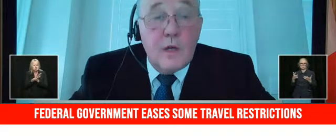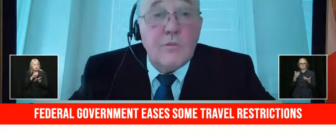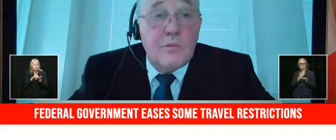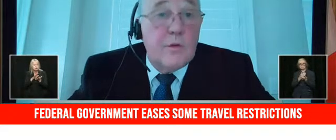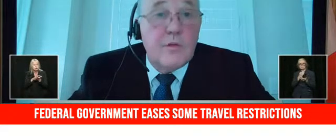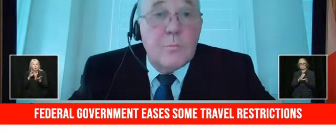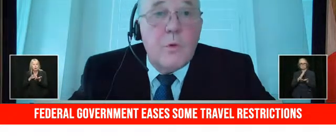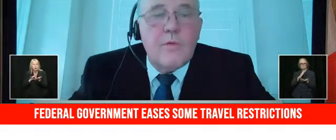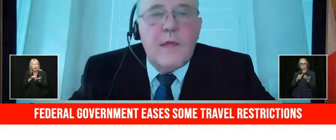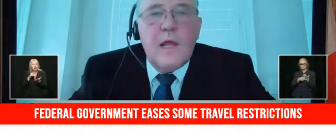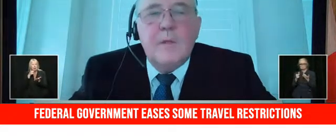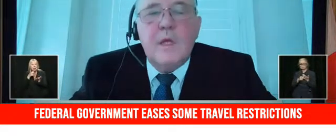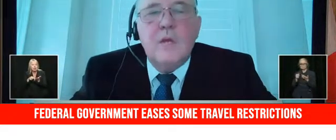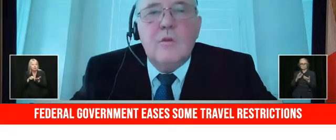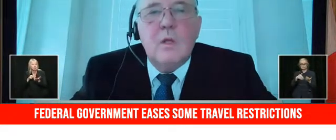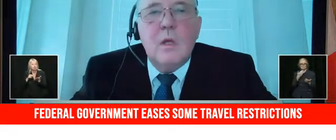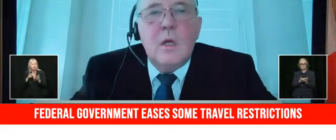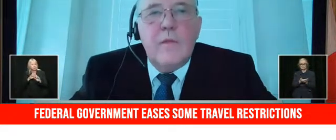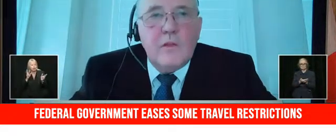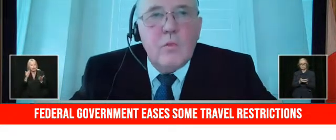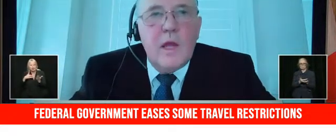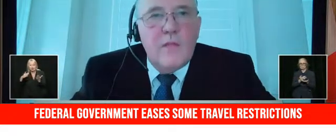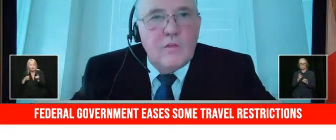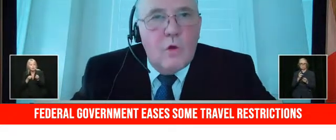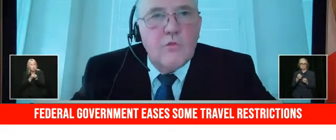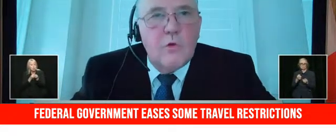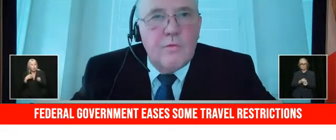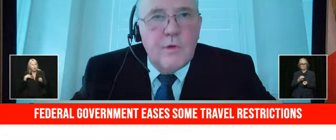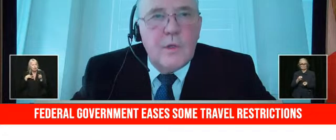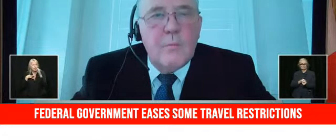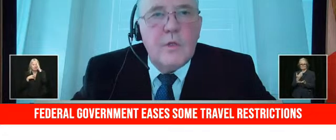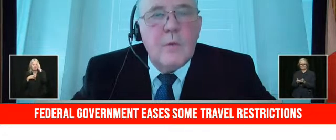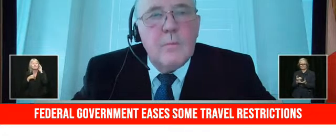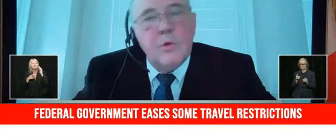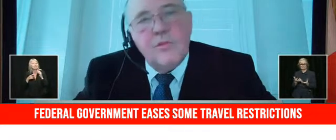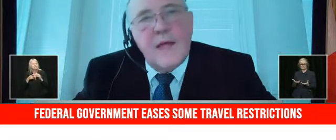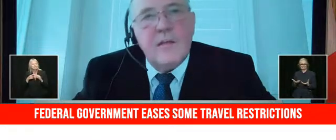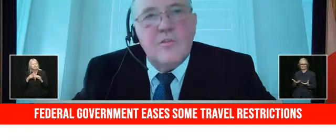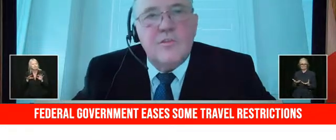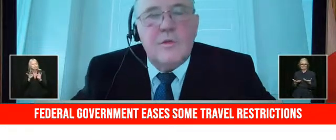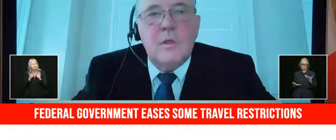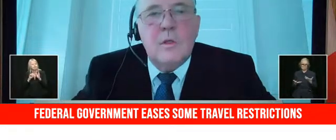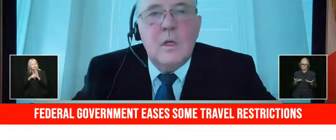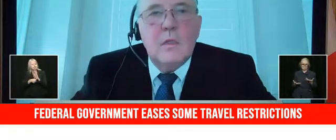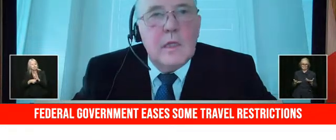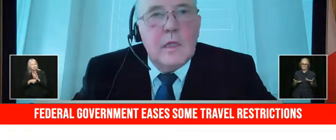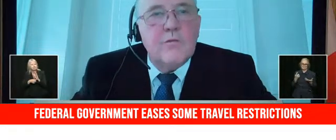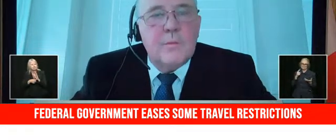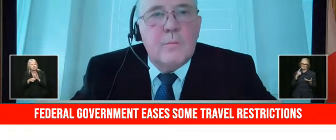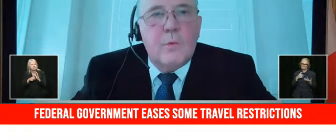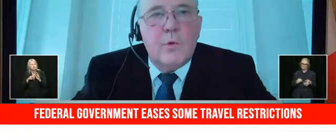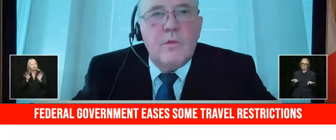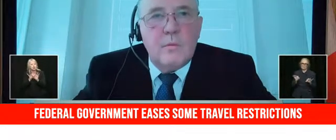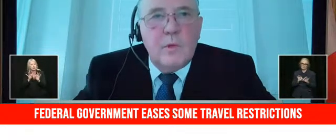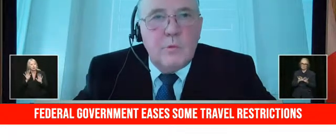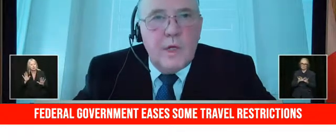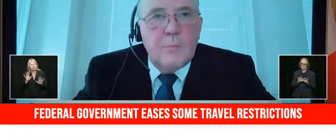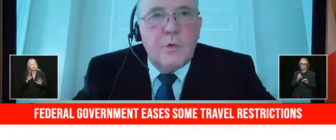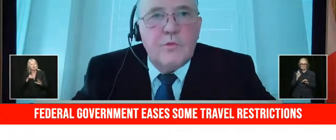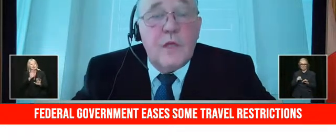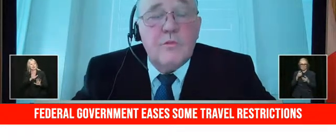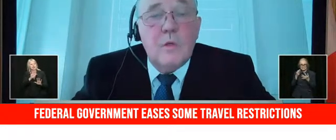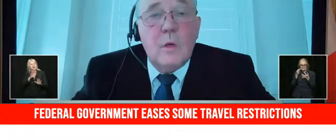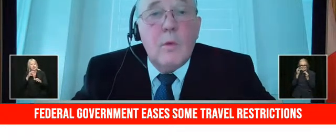reports that are necessary to support that application. And that's why I think it's also very important that we push that decision a little out from the border, that we